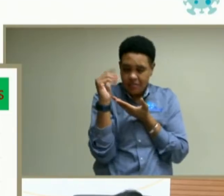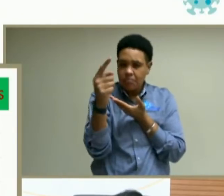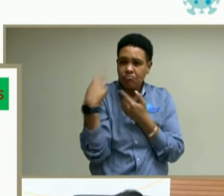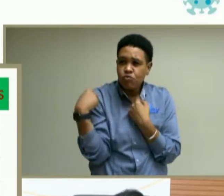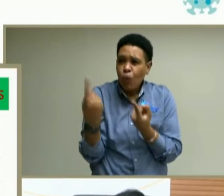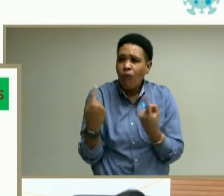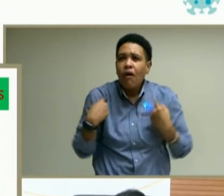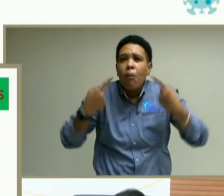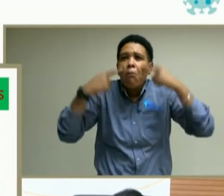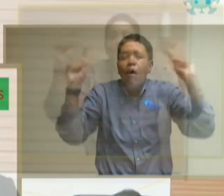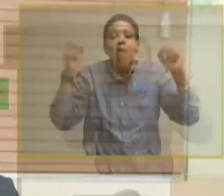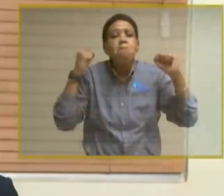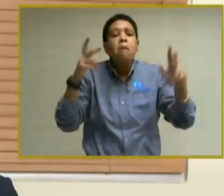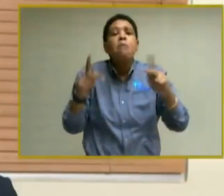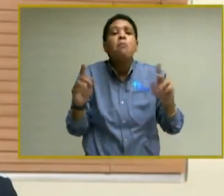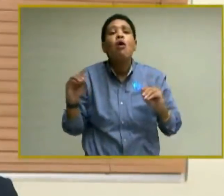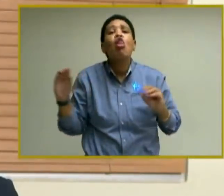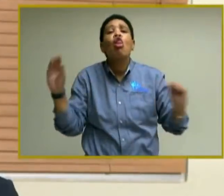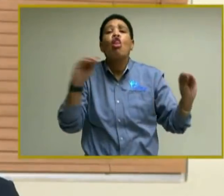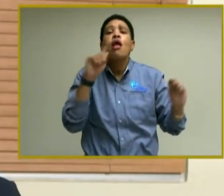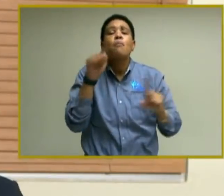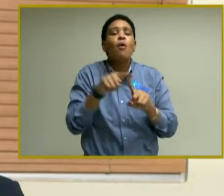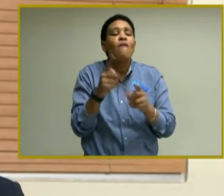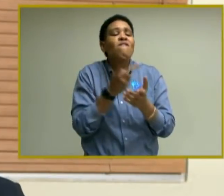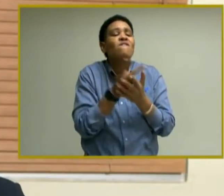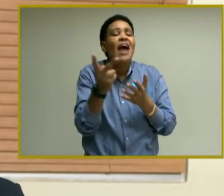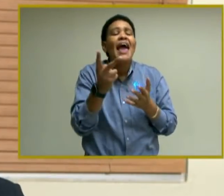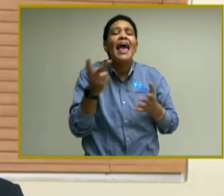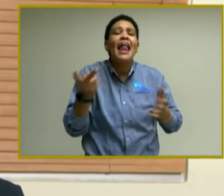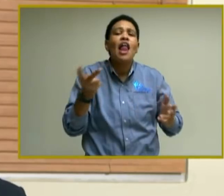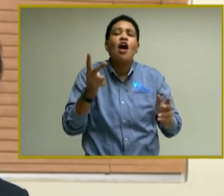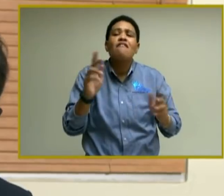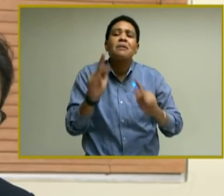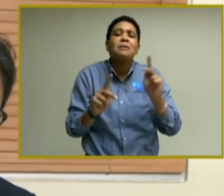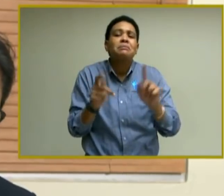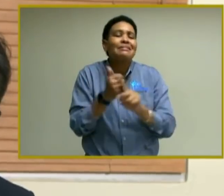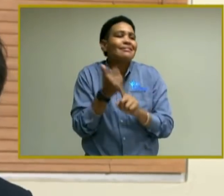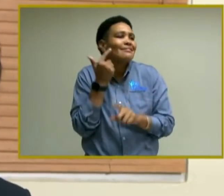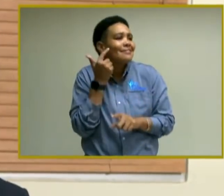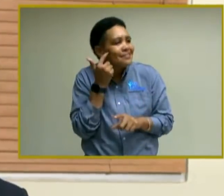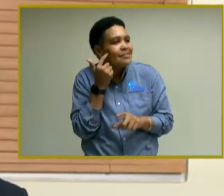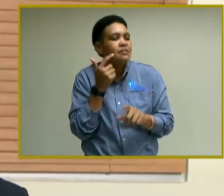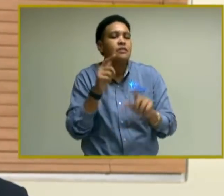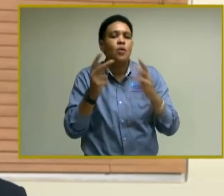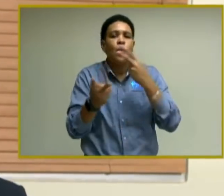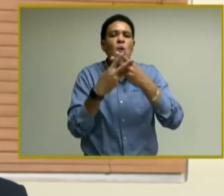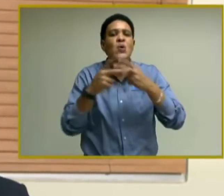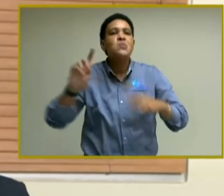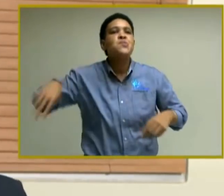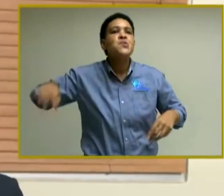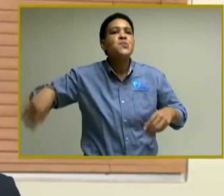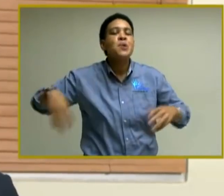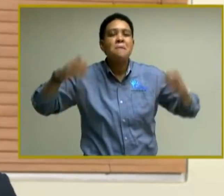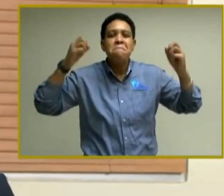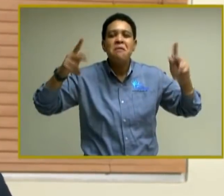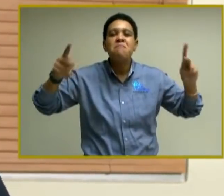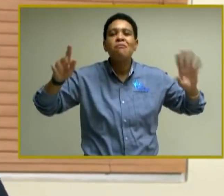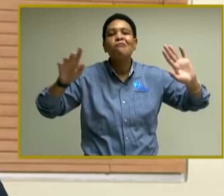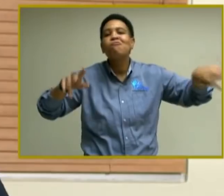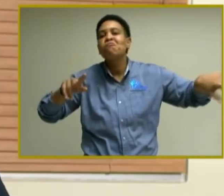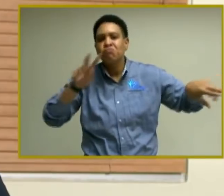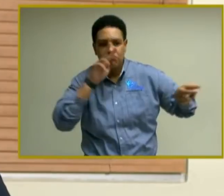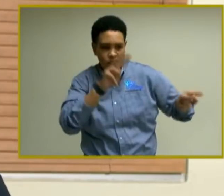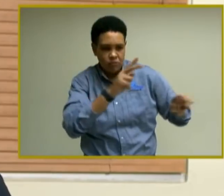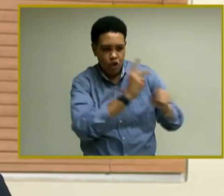so far, many people speak about failure of persons to abide to quarantine, failure of persons to observe